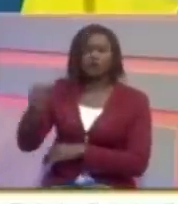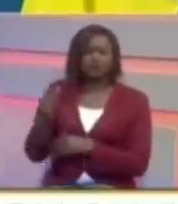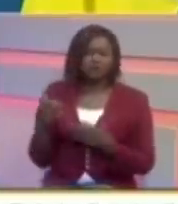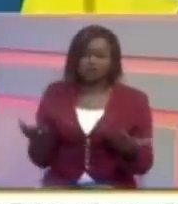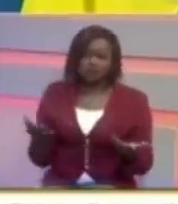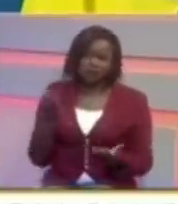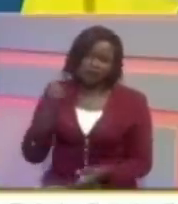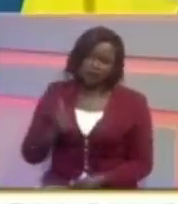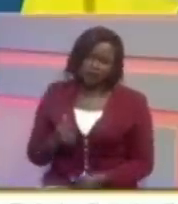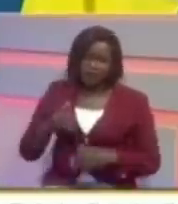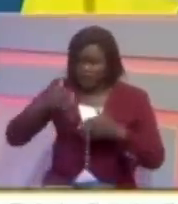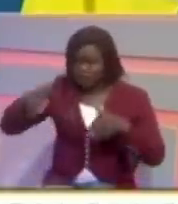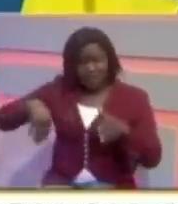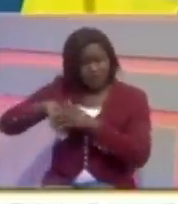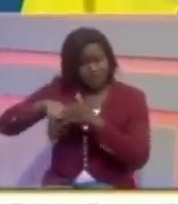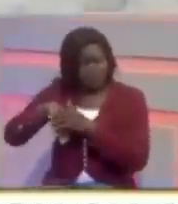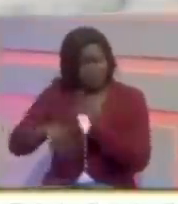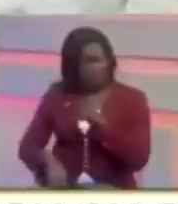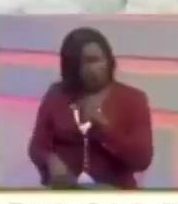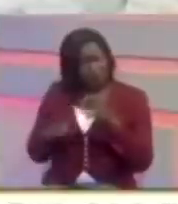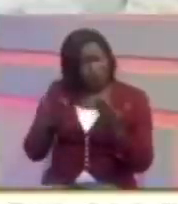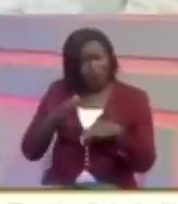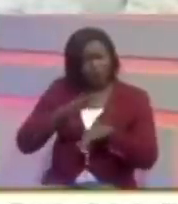in Weyogeri, or was it Seta?